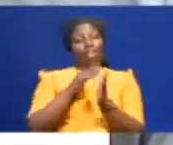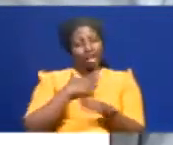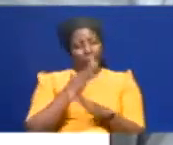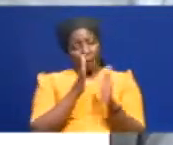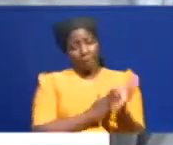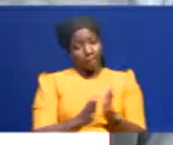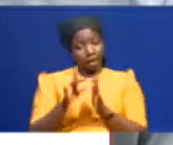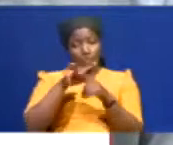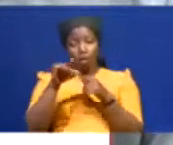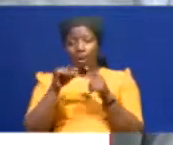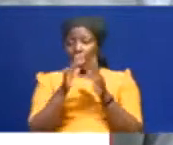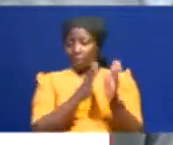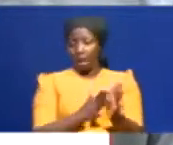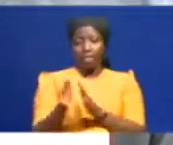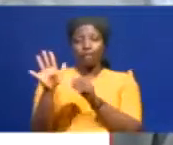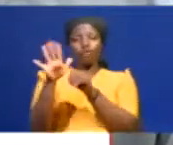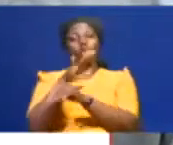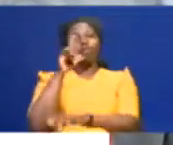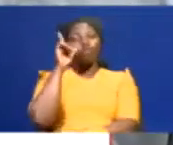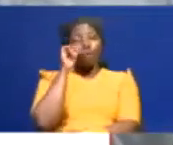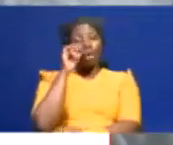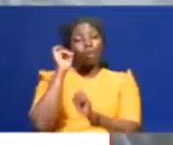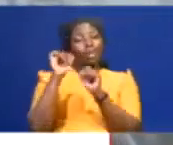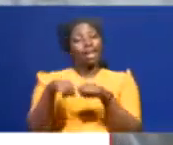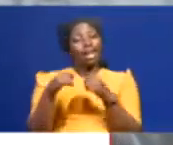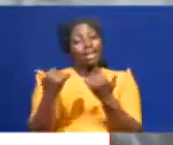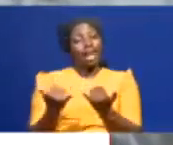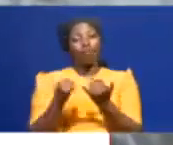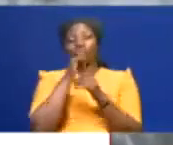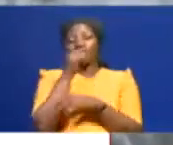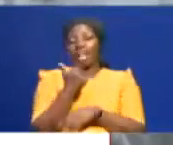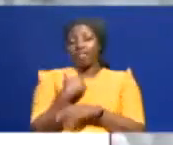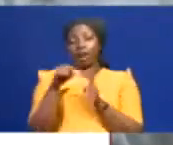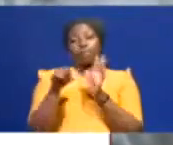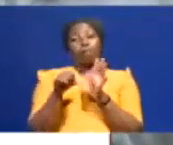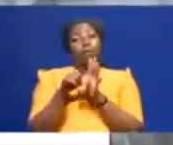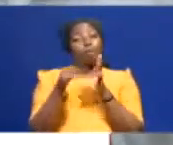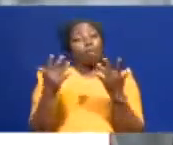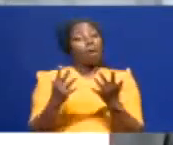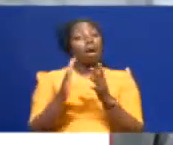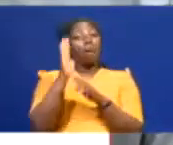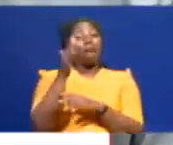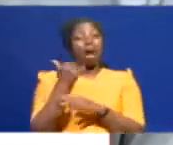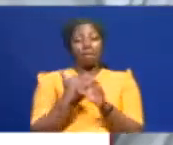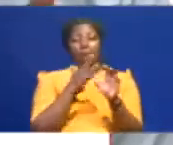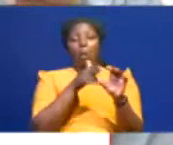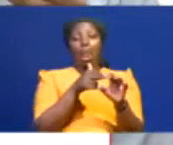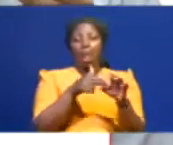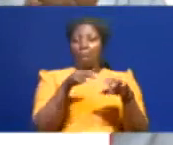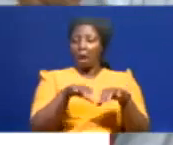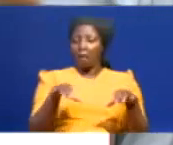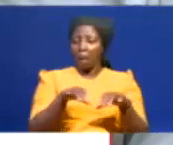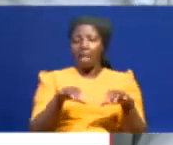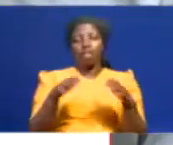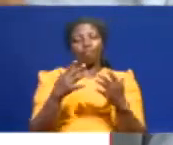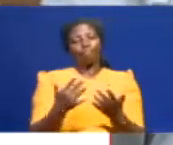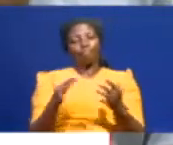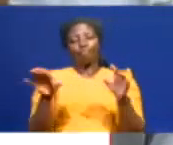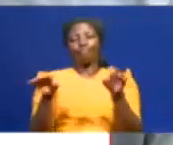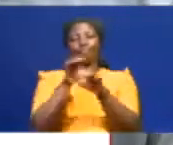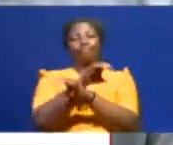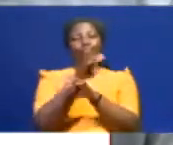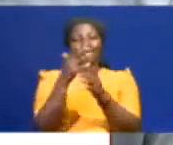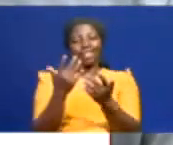planning, when we are now planning the whole of Mombasa, we can now not have a problem where there's going to be an oil pipeline is crisscrossing where